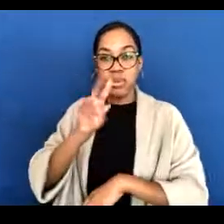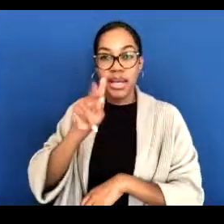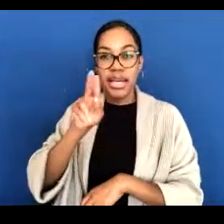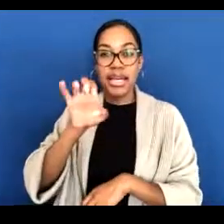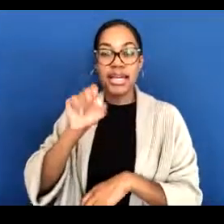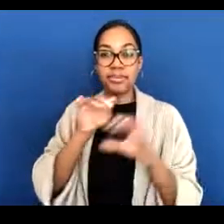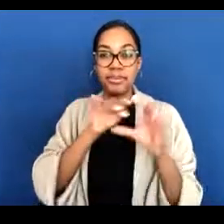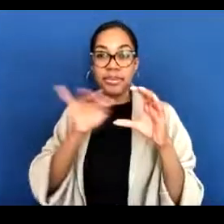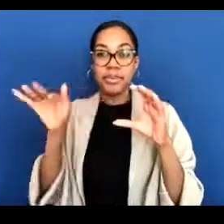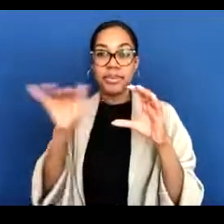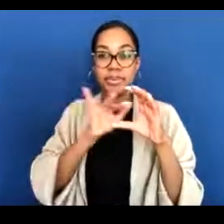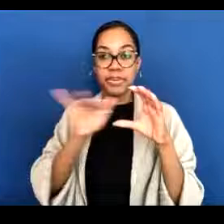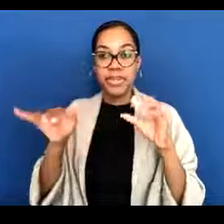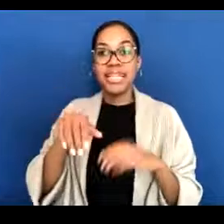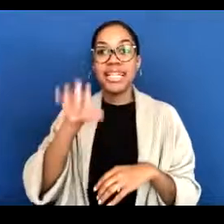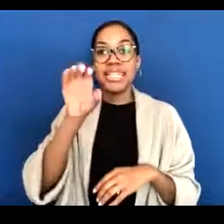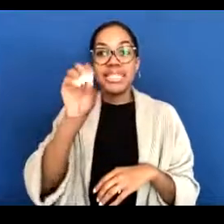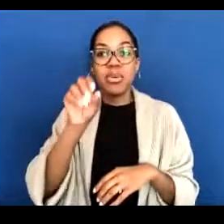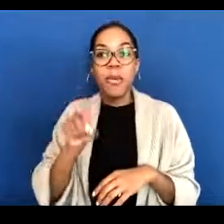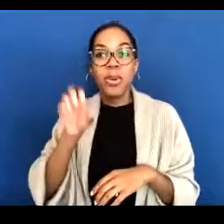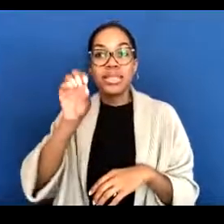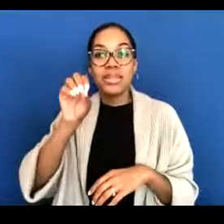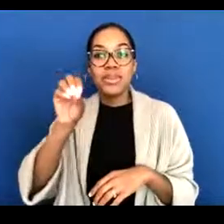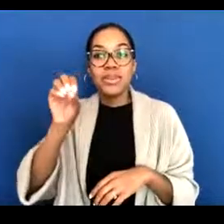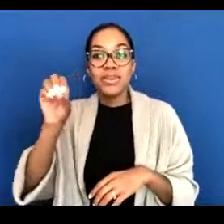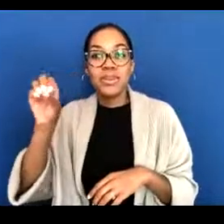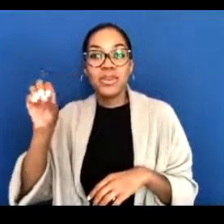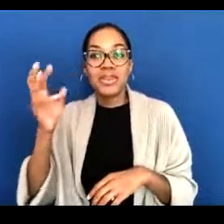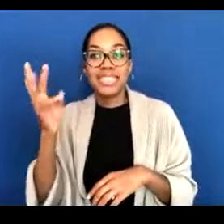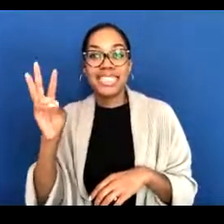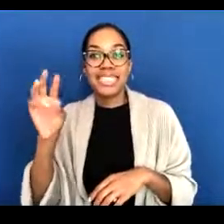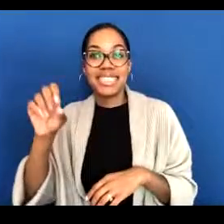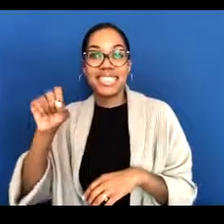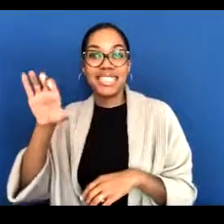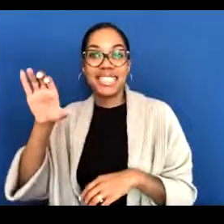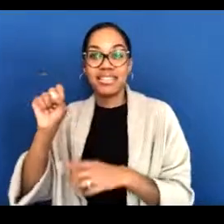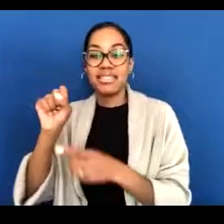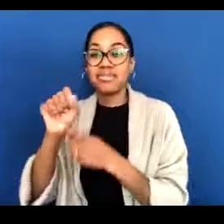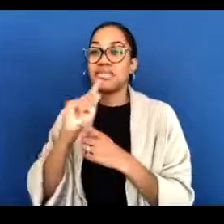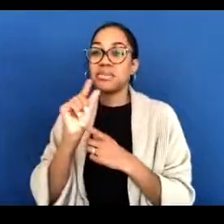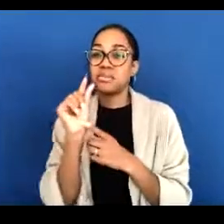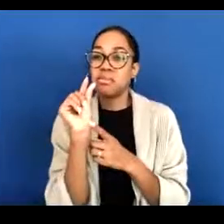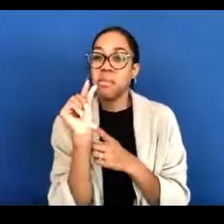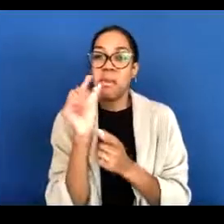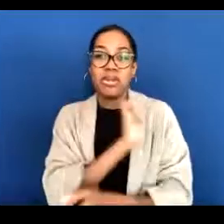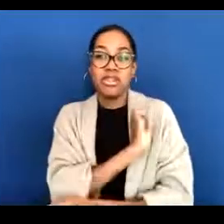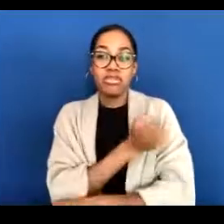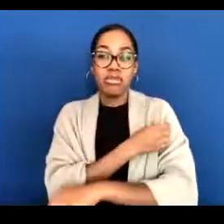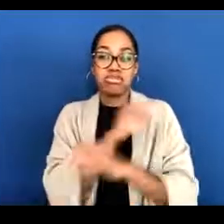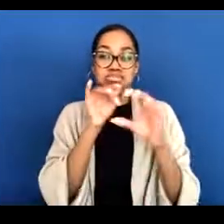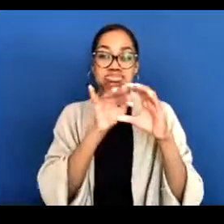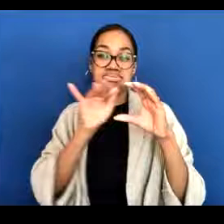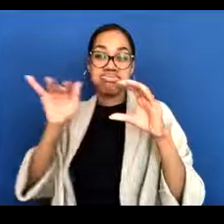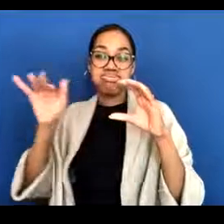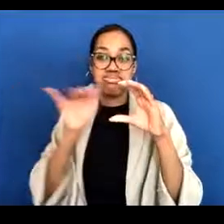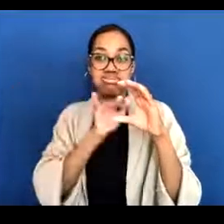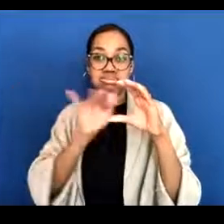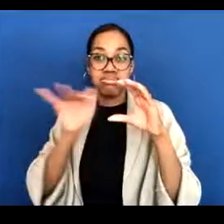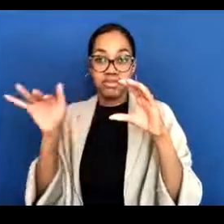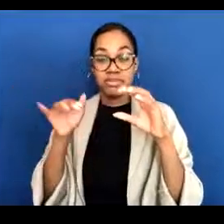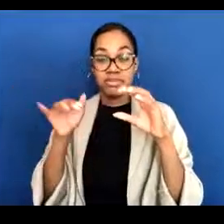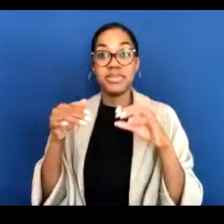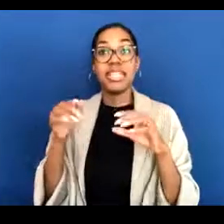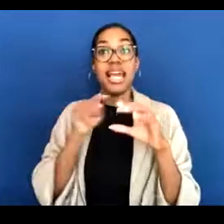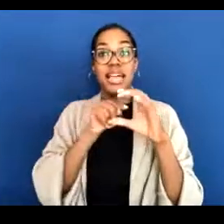0.0000016 seconds. So we're talking about an almost infinitely small packet of energy traveling out from the radar. We then turn the radar off and it